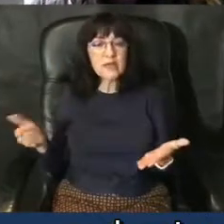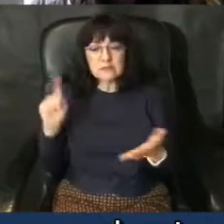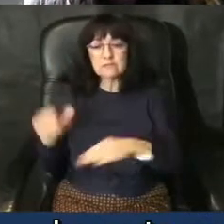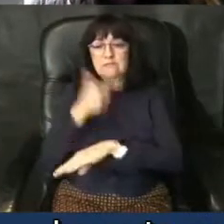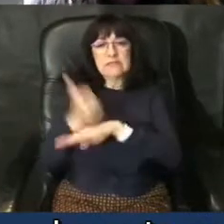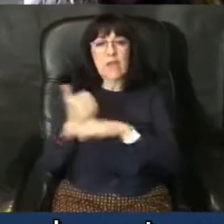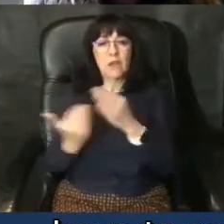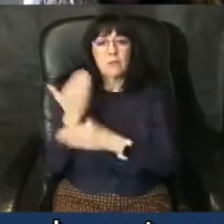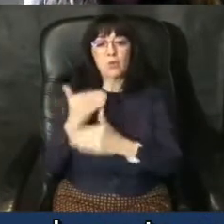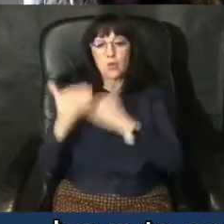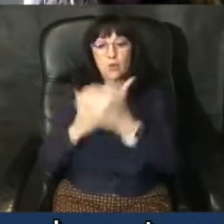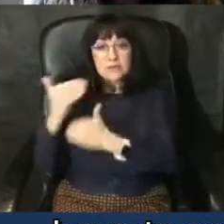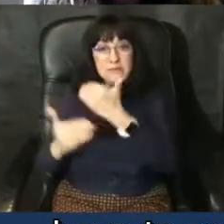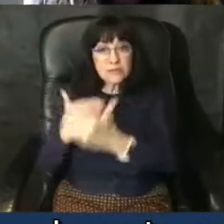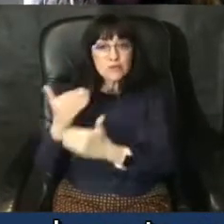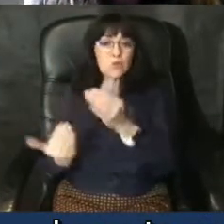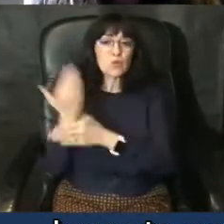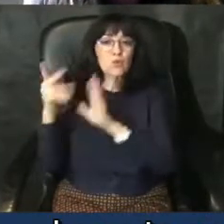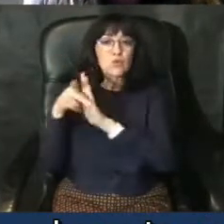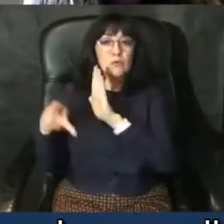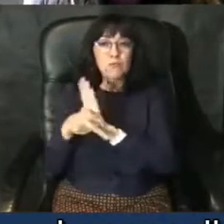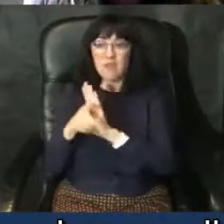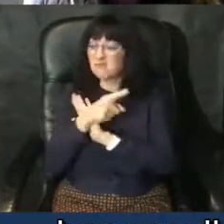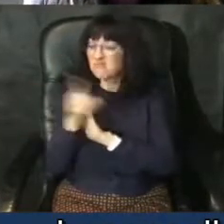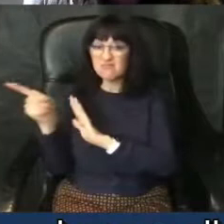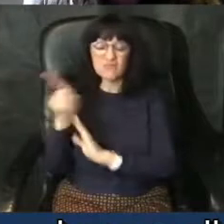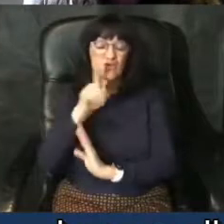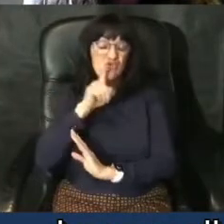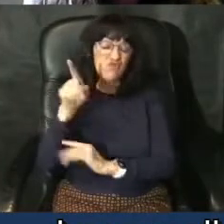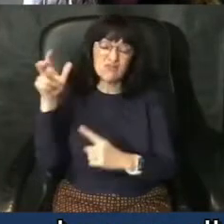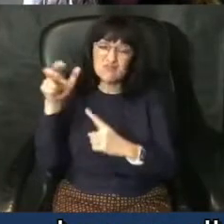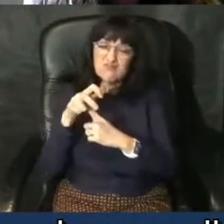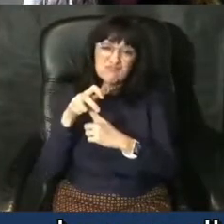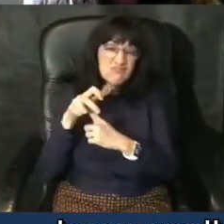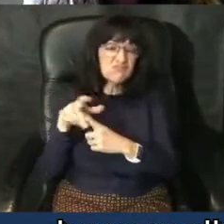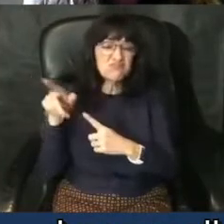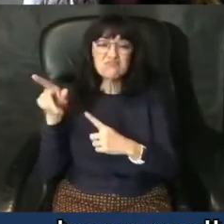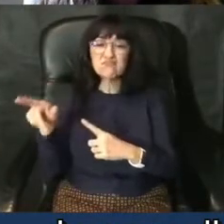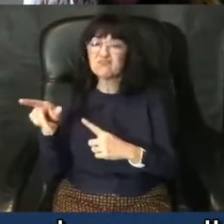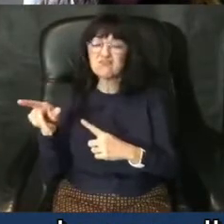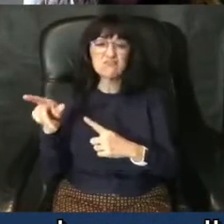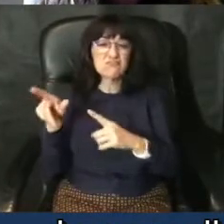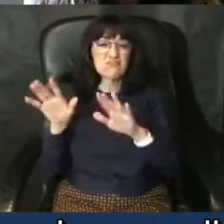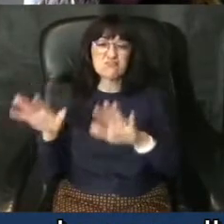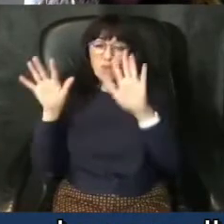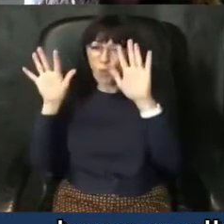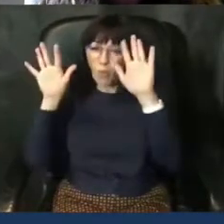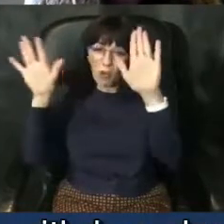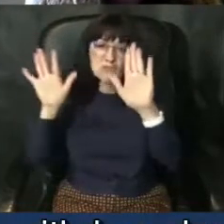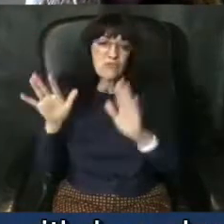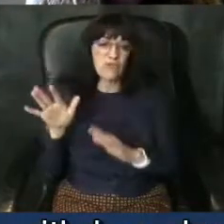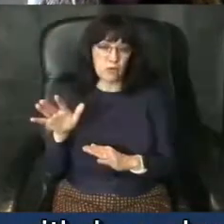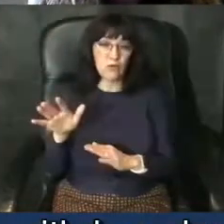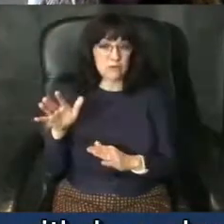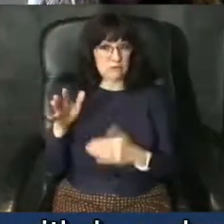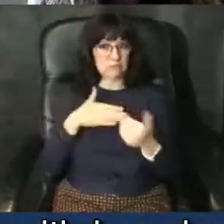protocol. But I have to say our providers rose to the challenge, and they've been really there to try to help people. And even our inpatient